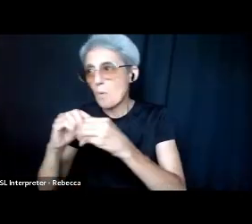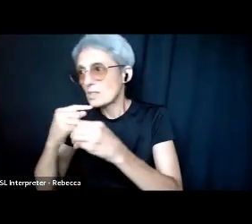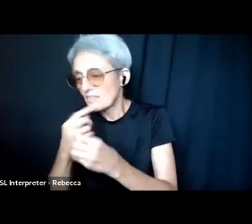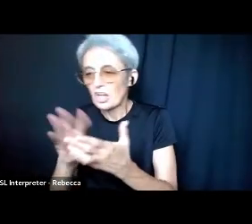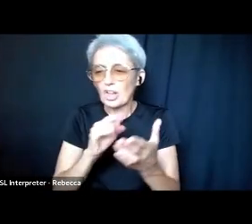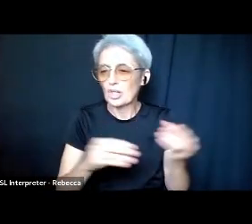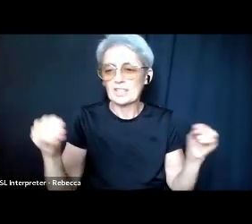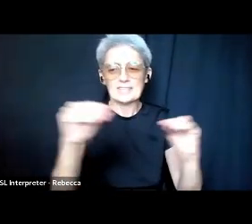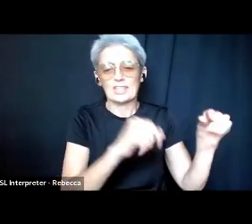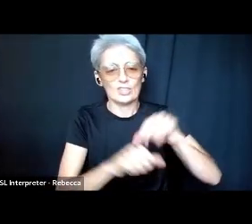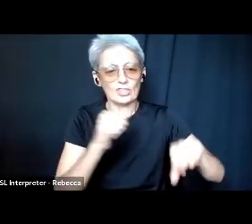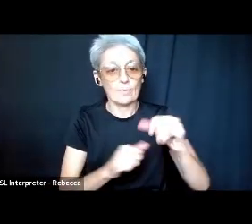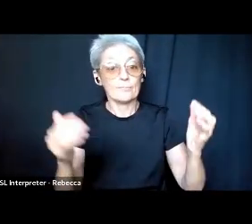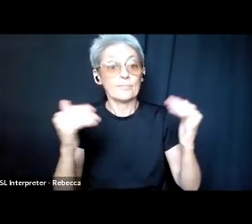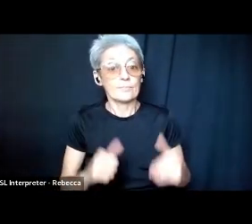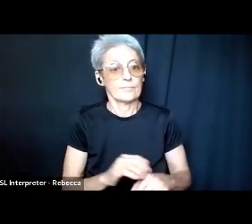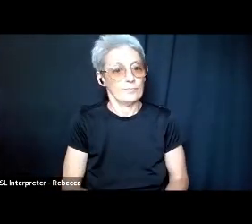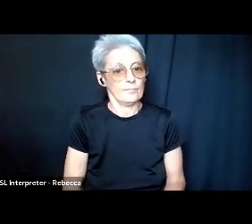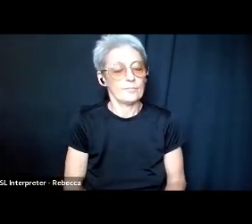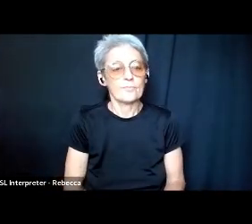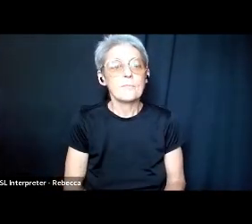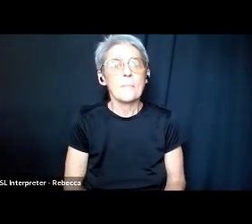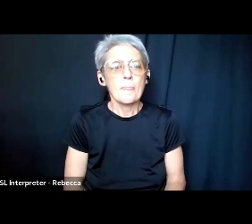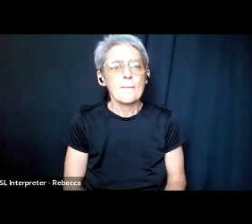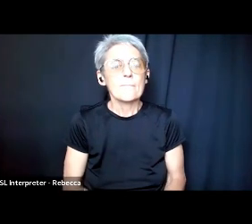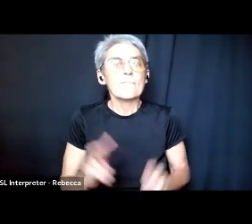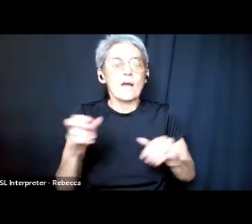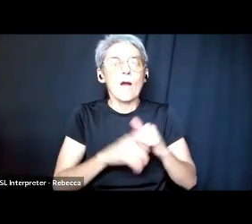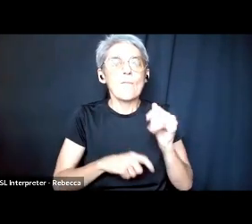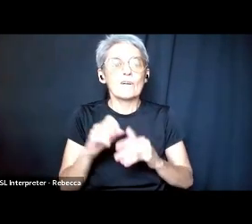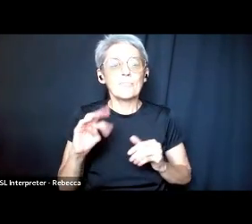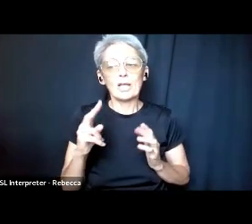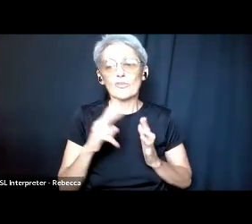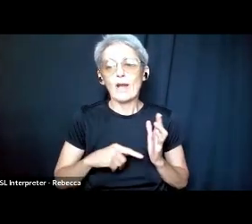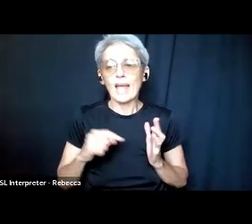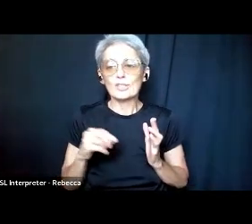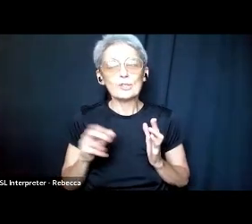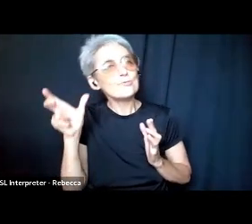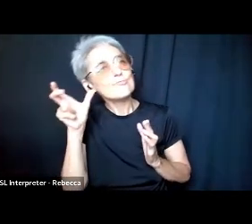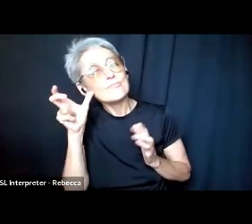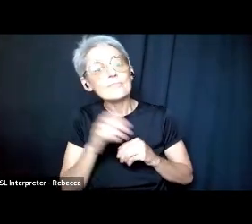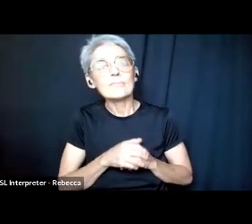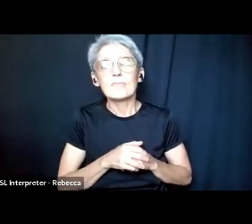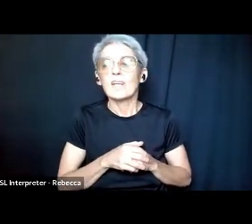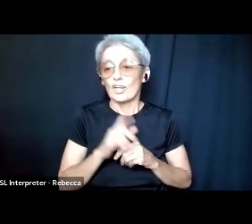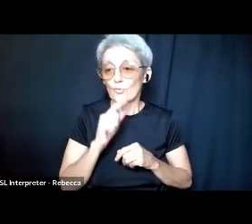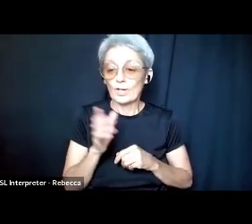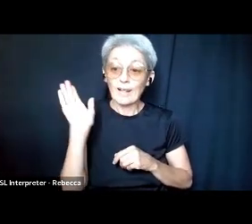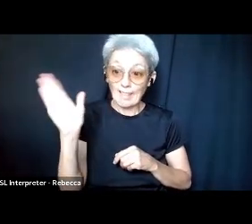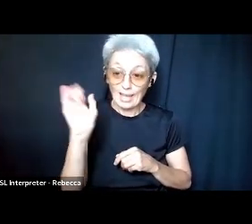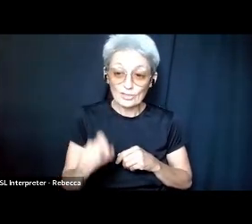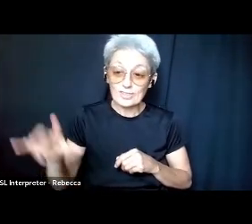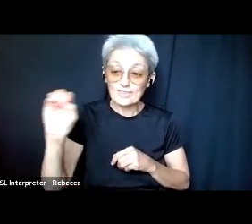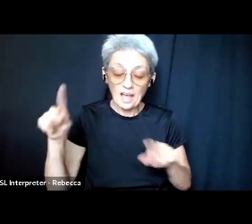The comfort of being read to. Our education programs are all done lecture style. We get feedback on that. Usually